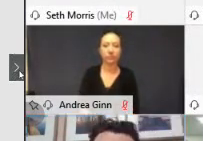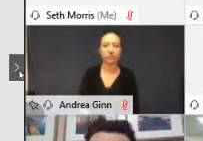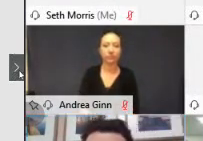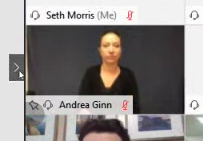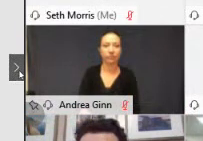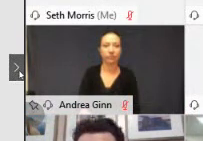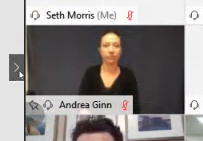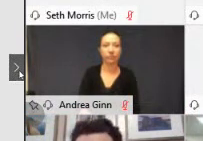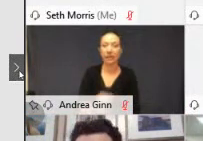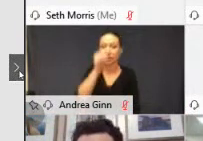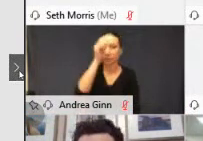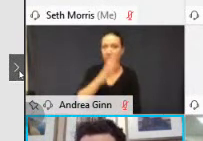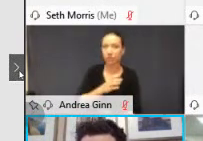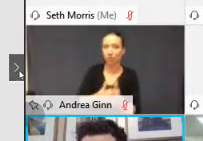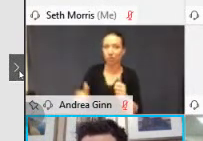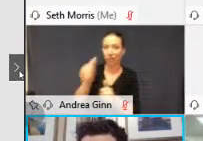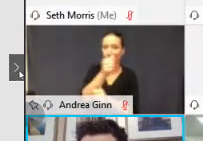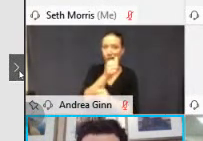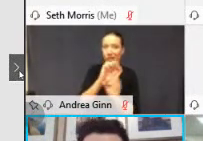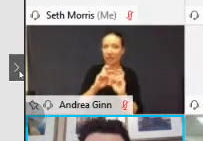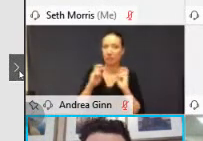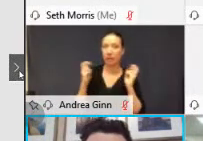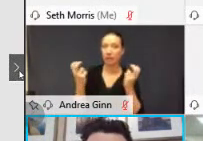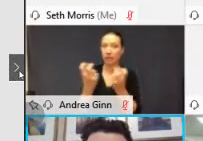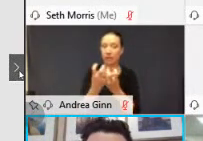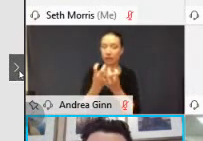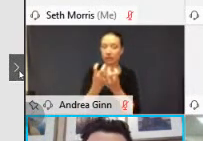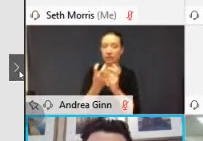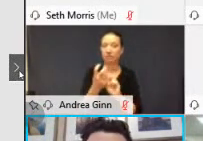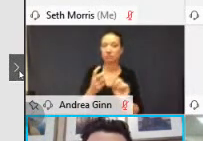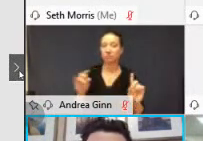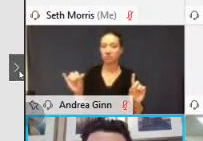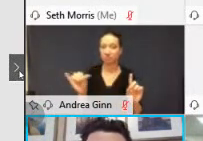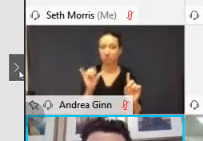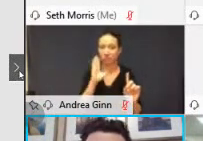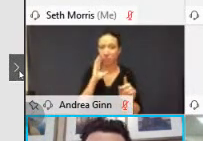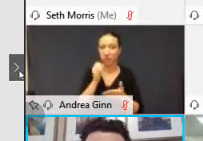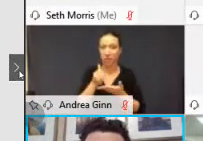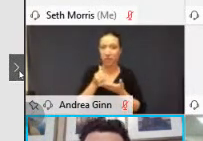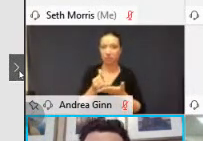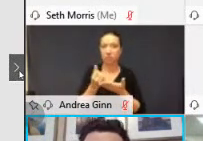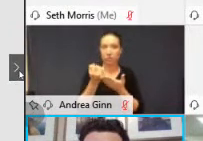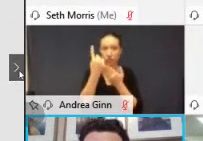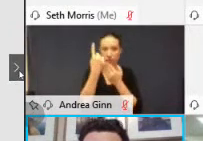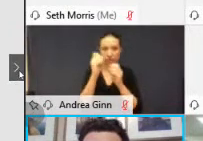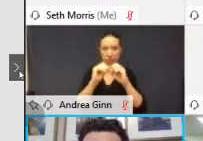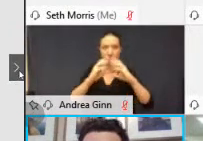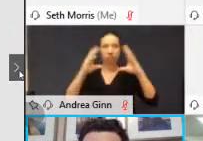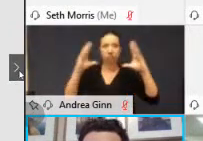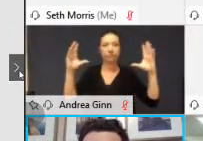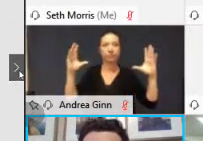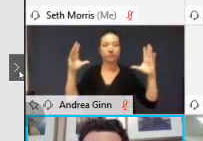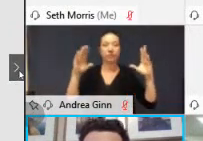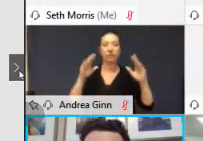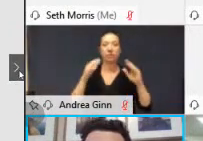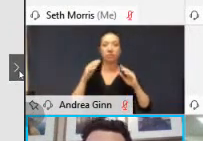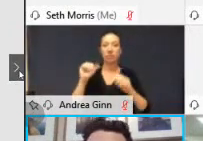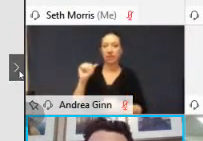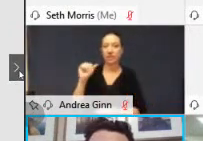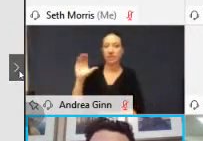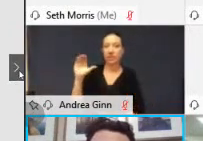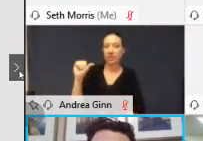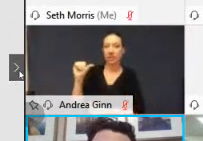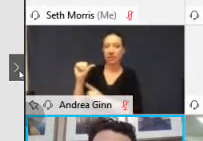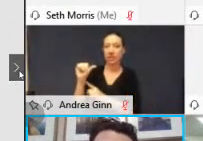Mr. Chair and members of the committee, it's also helpful to understand in the Affordable Care Act that there